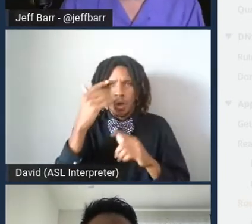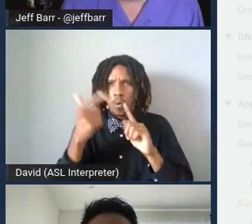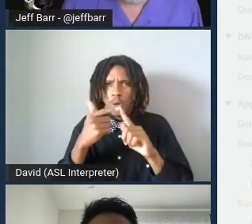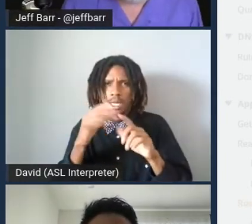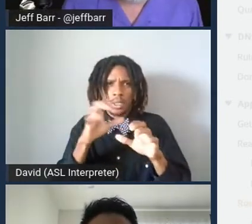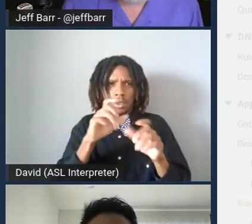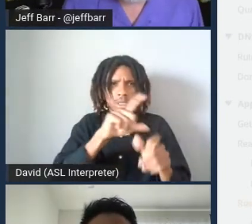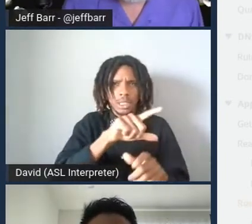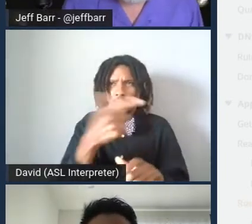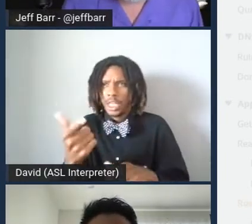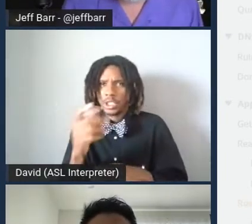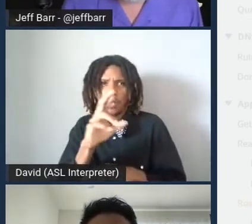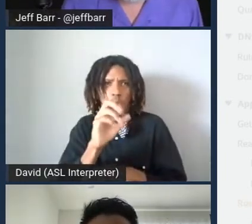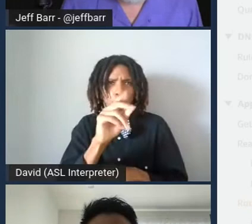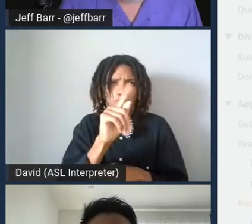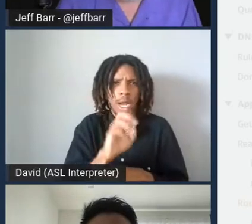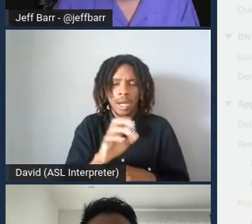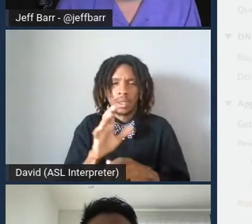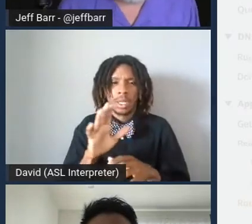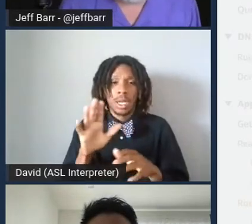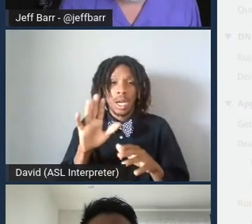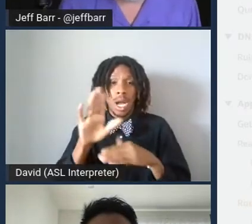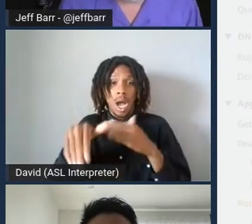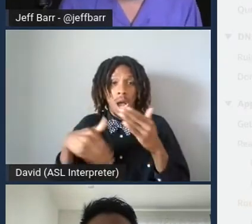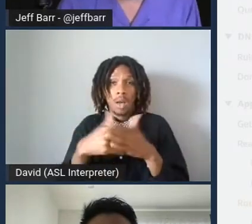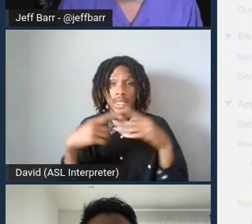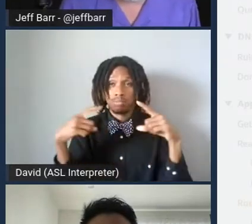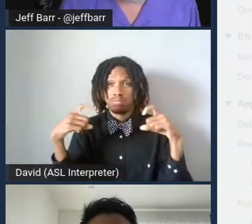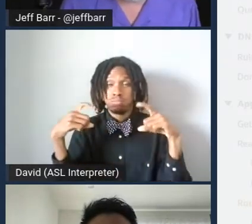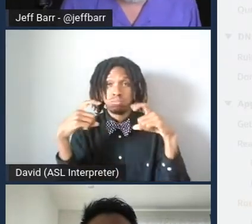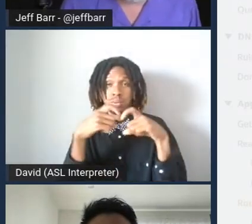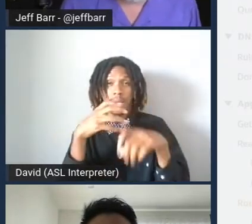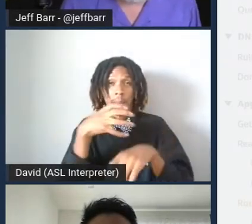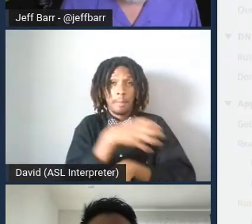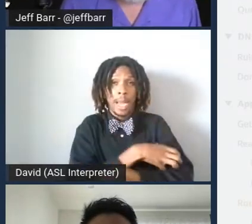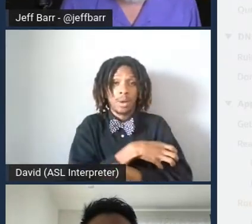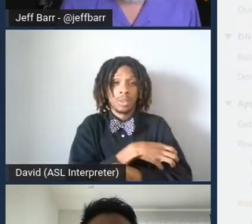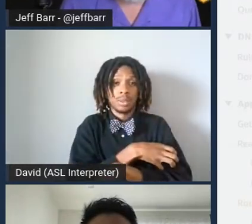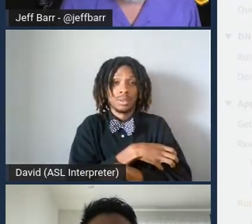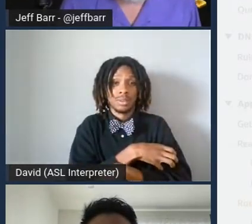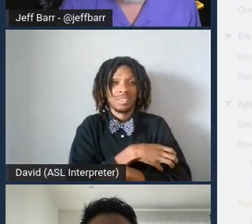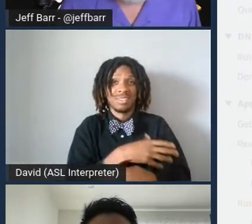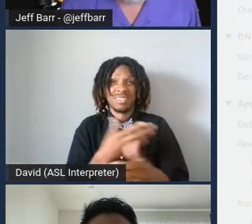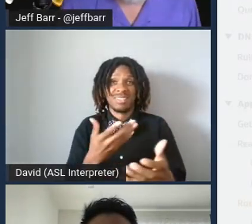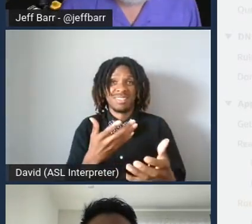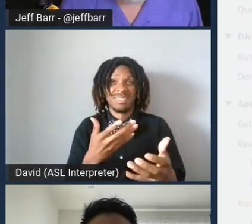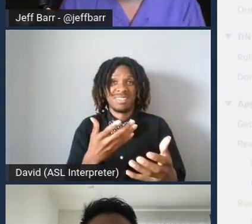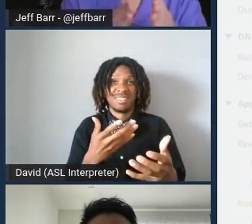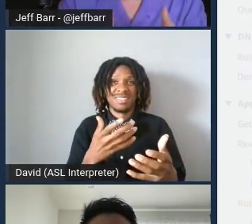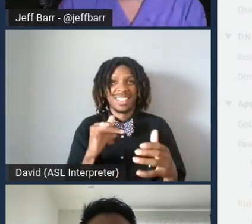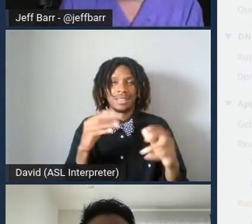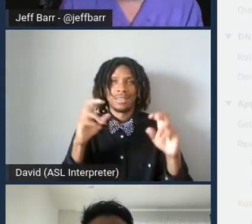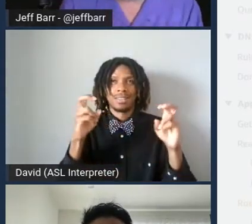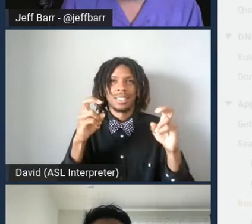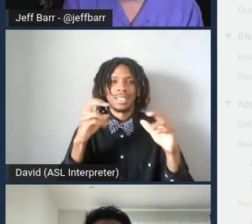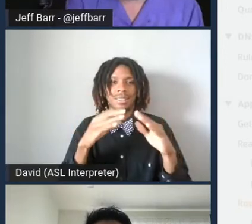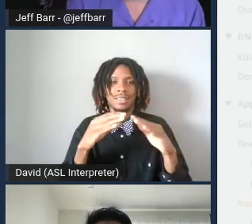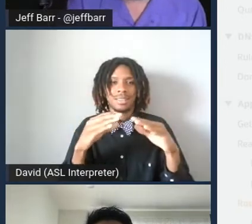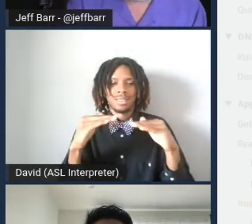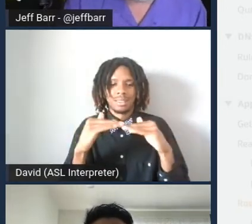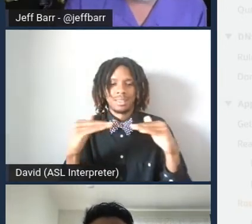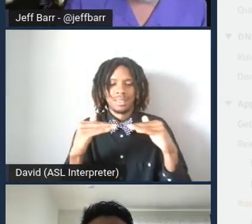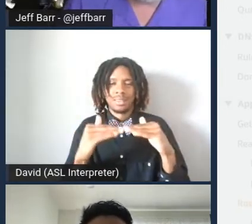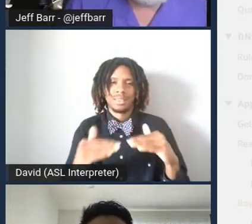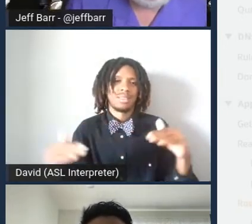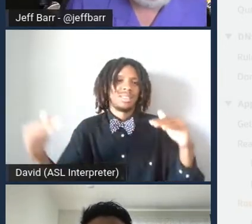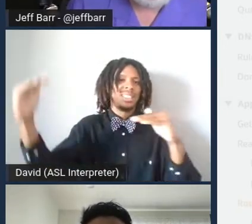change over the routing. And all that complexity and all that power is now it kind of at the top of this pyramid, just like